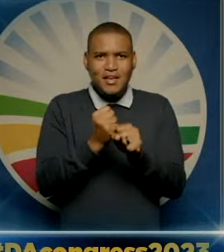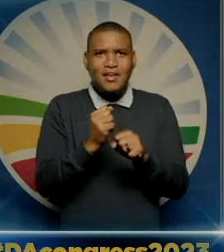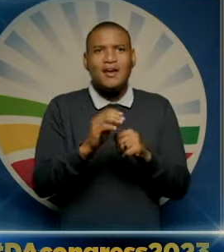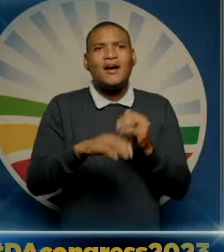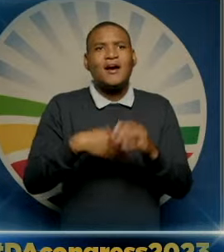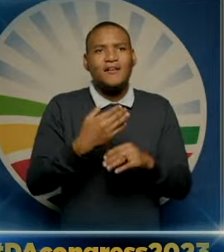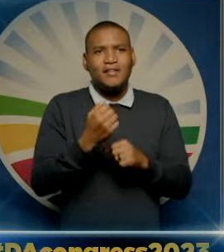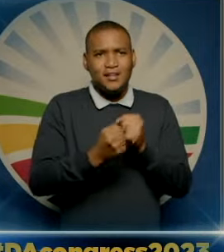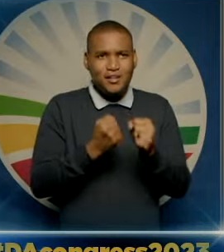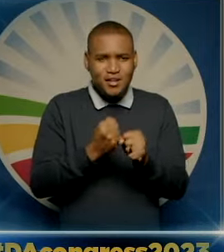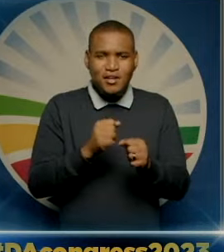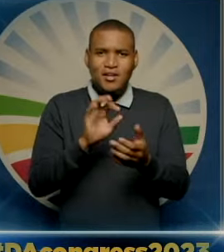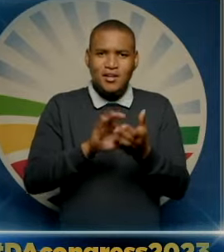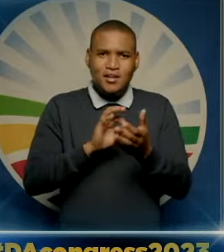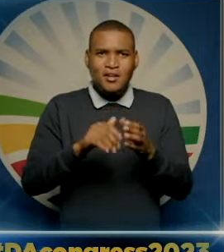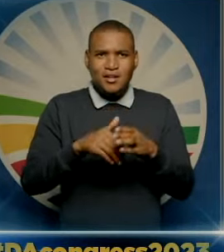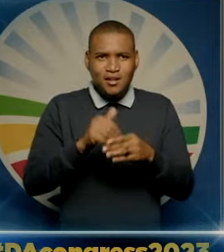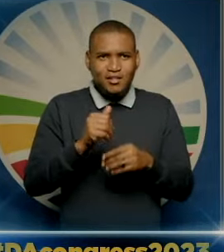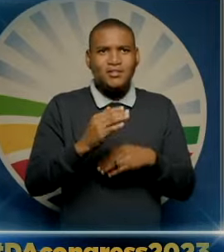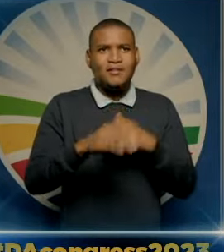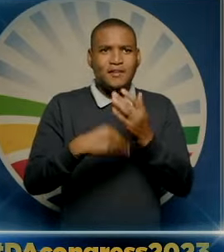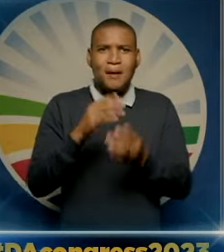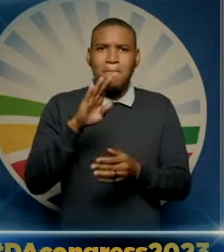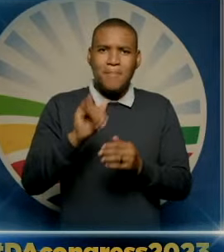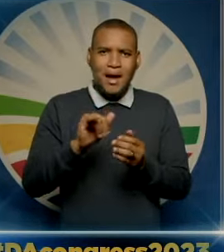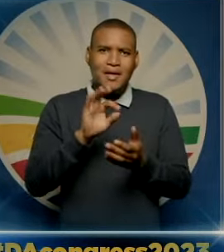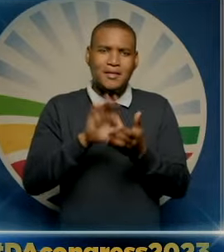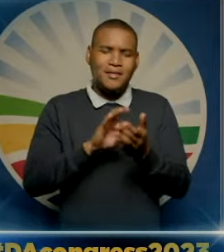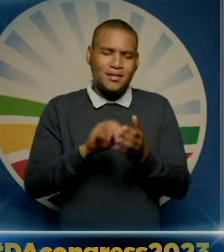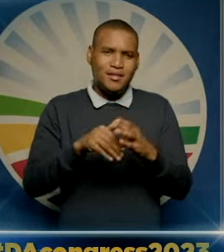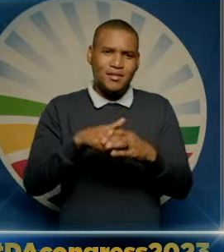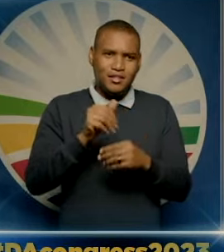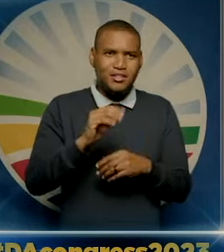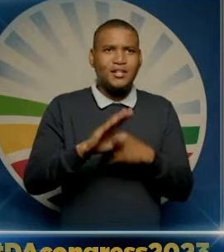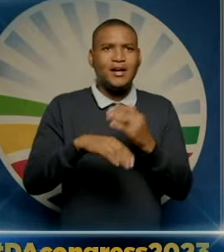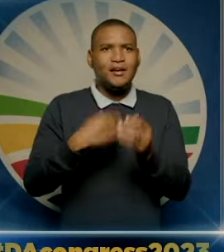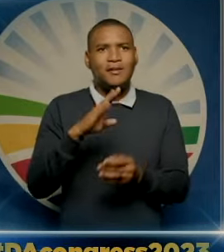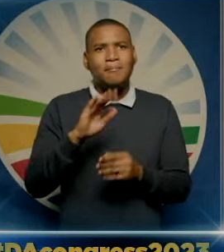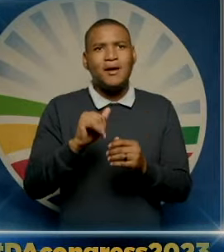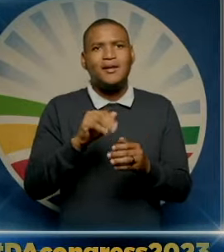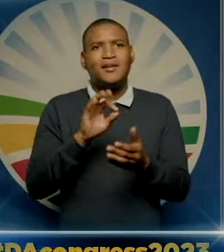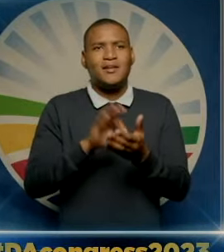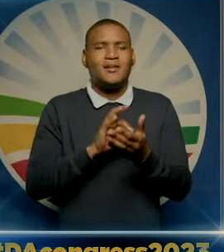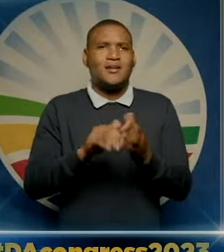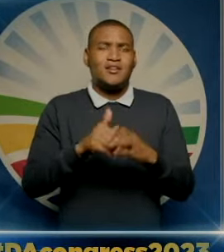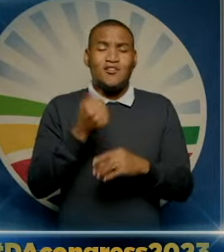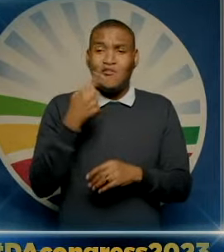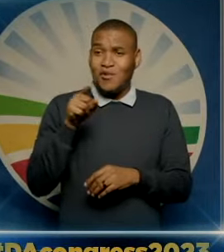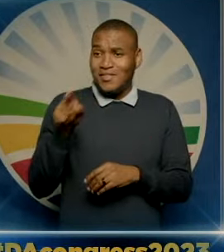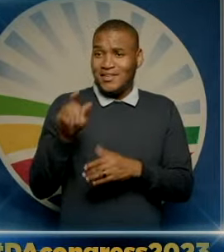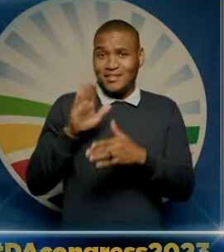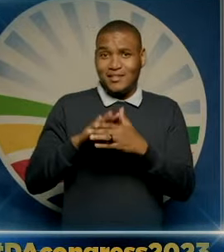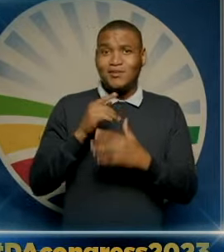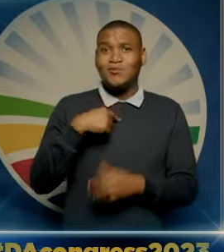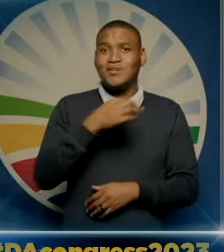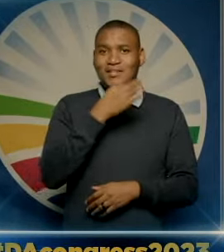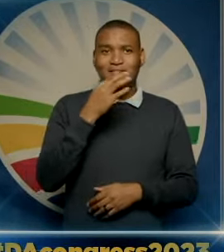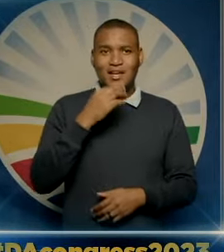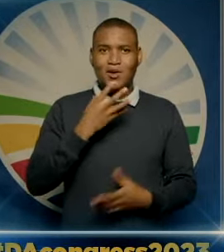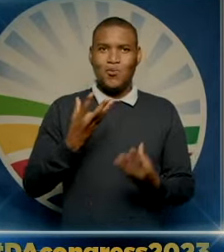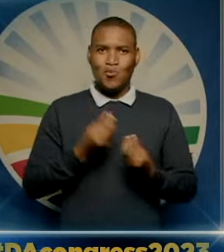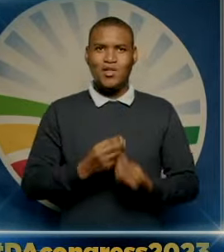election after election, and by-election after by-election. For this reason, we say confidently,